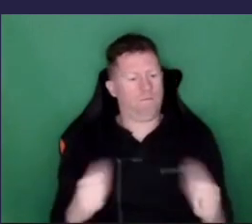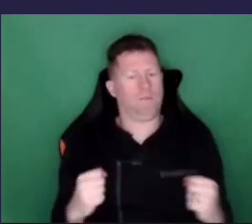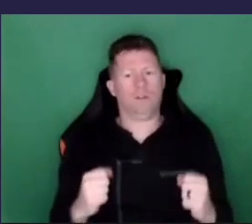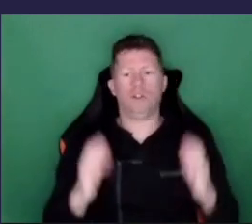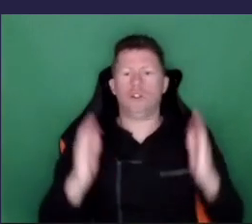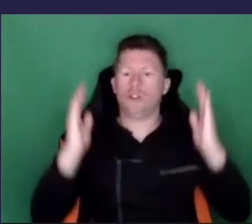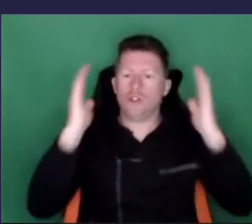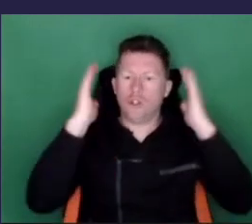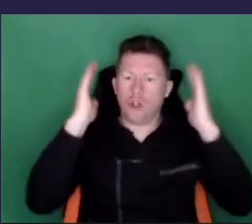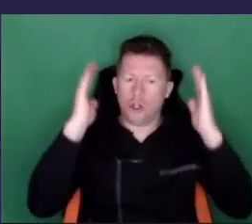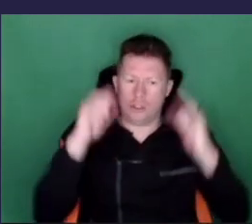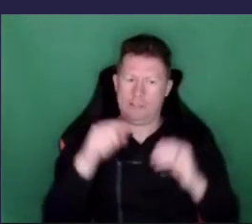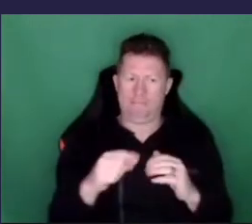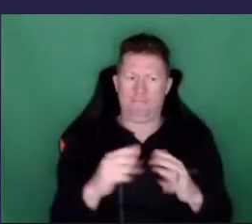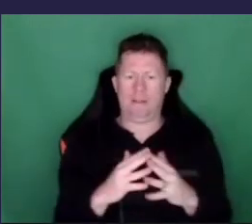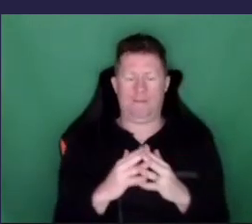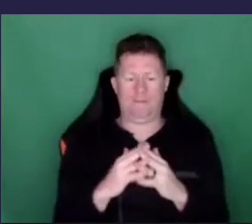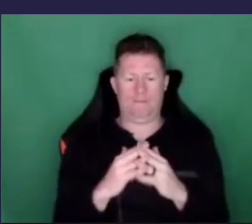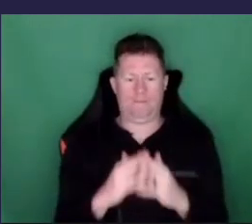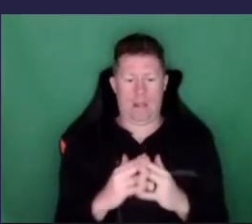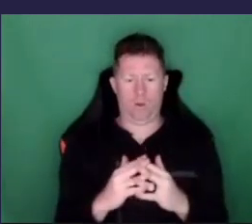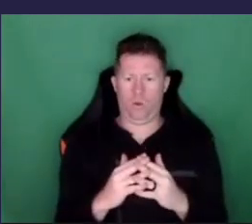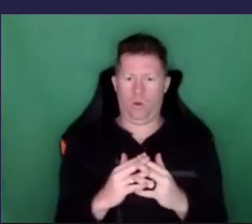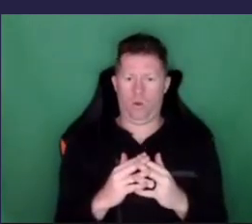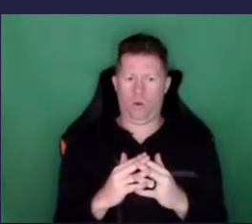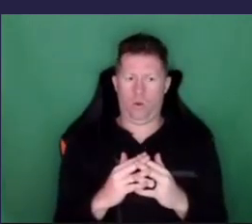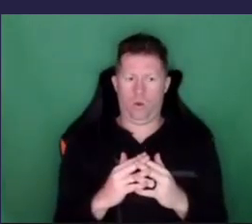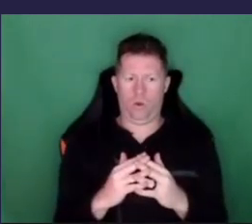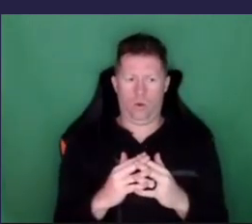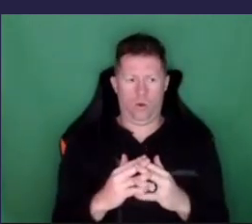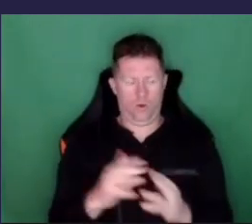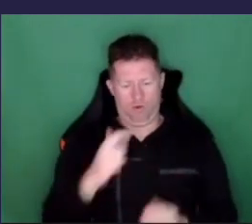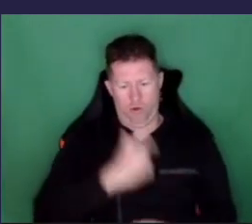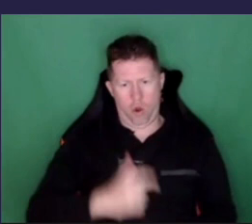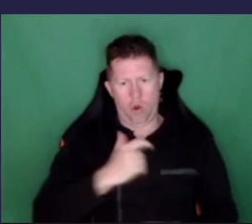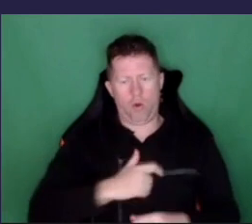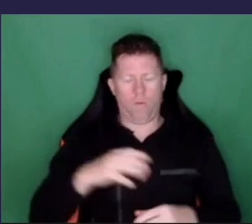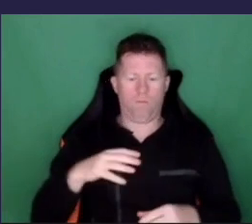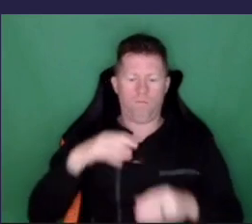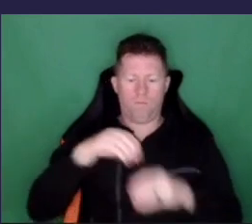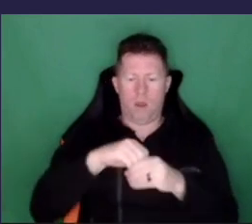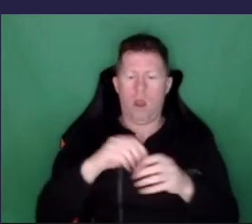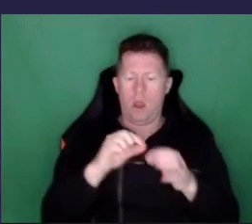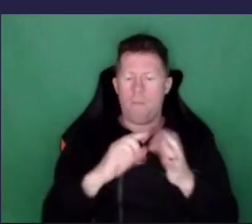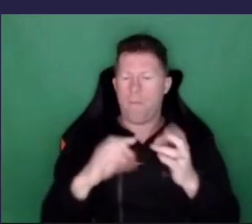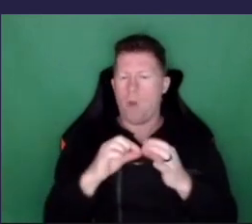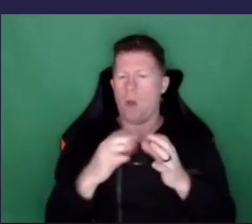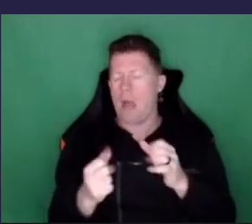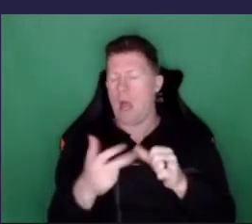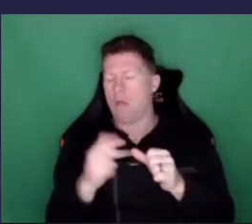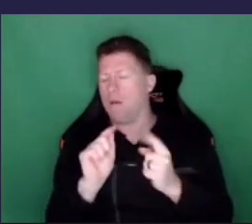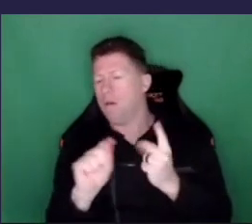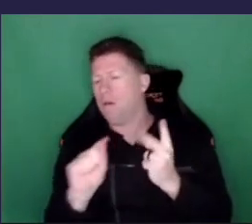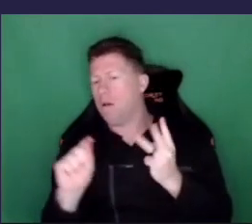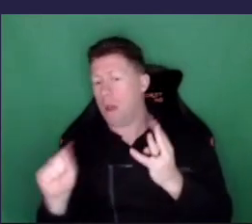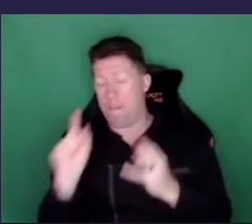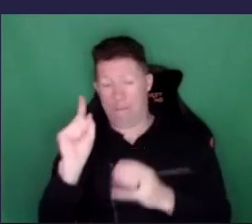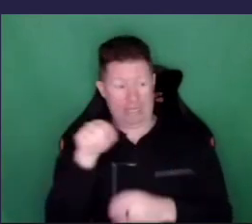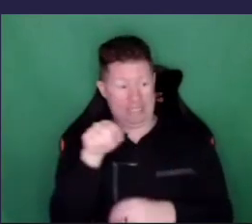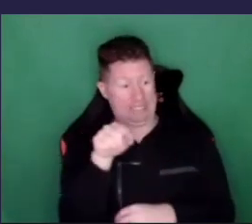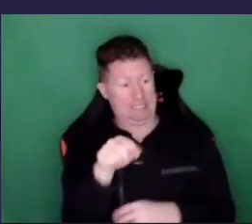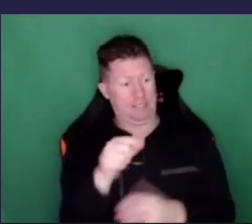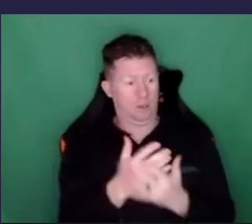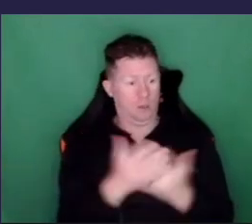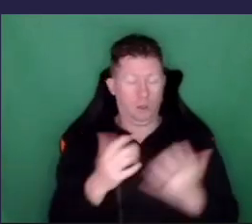so that's a valued social role that Bob had. There were others that he had, but that was one role that was recognized